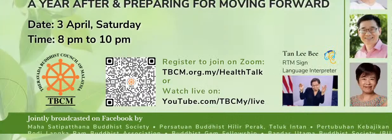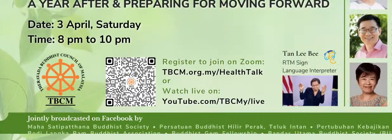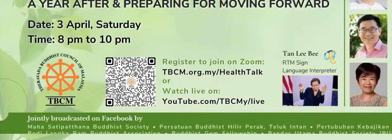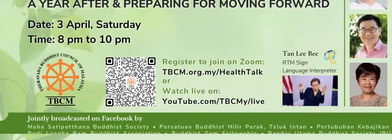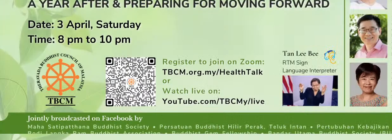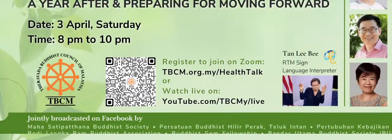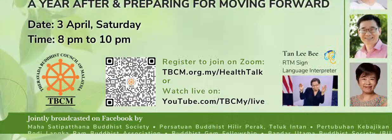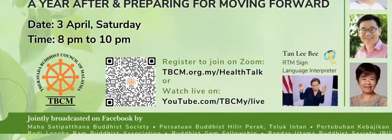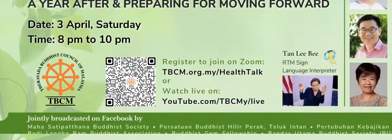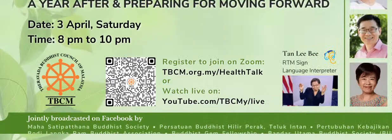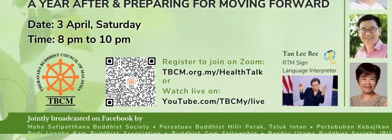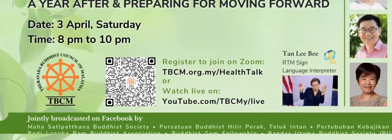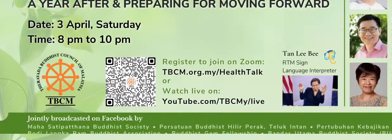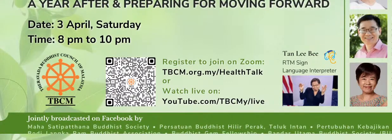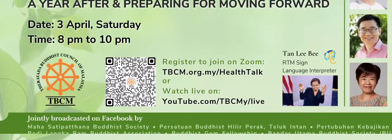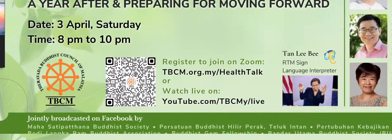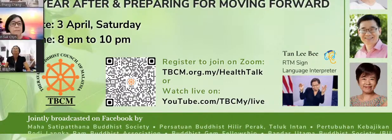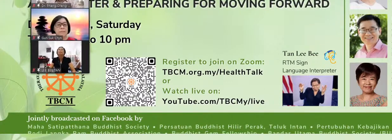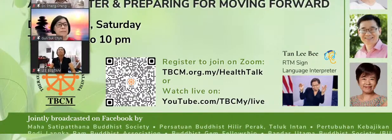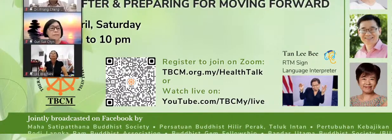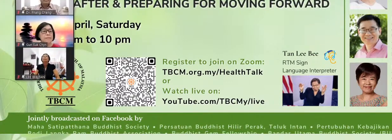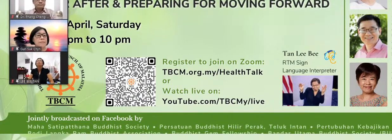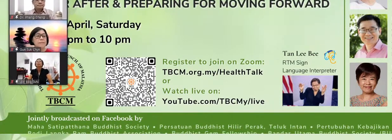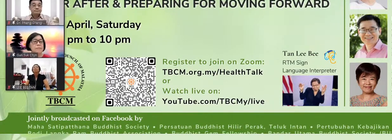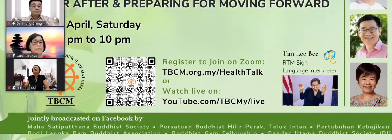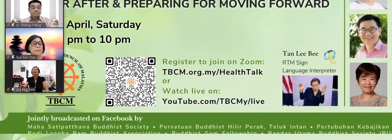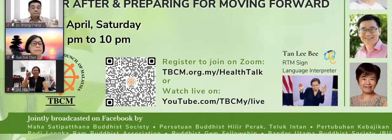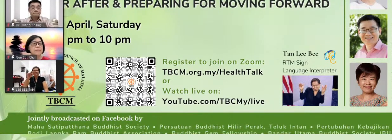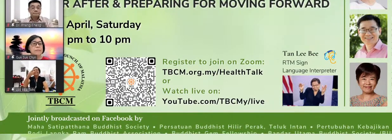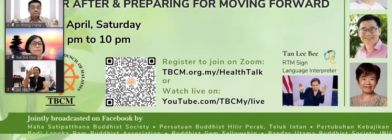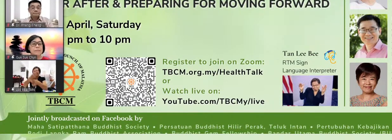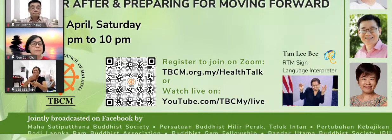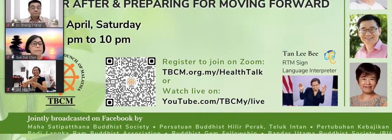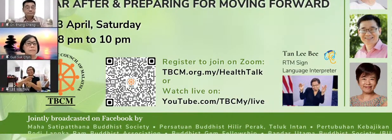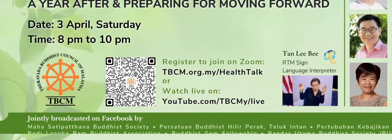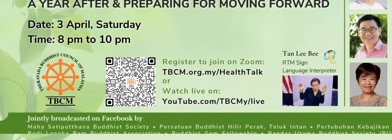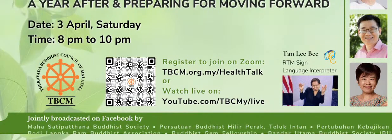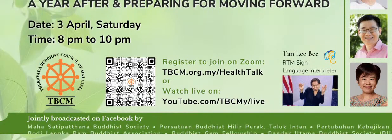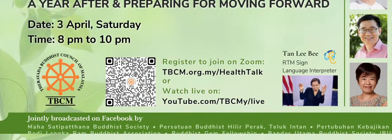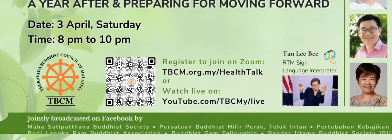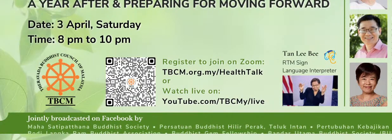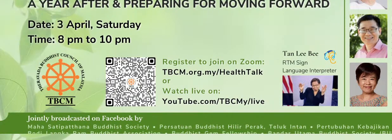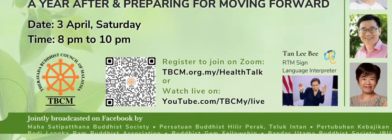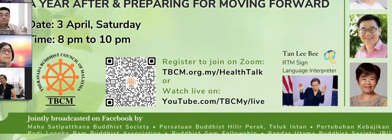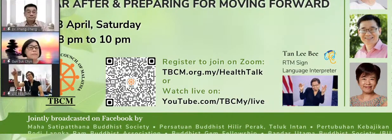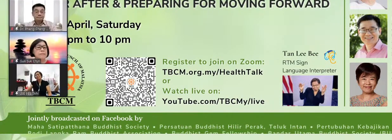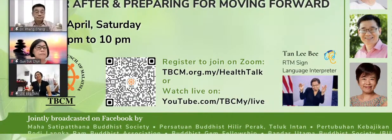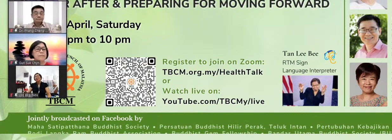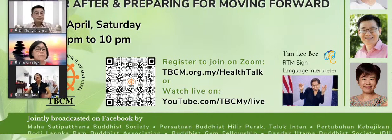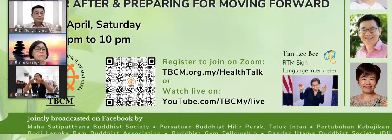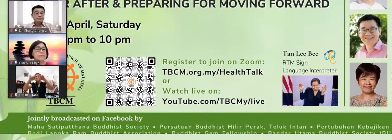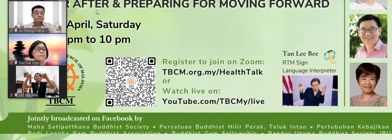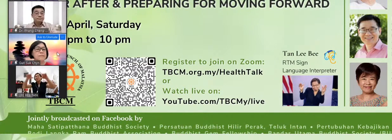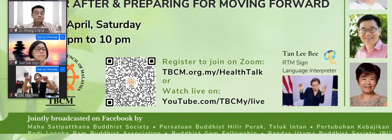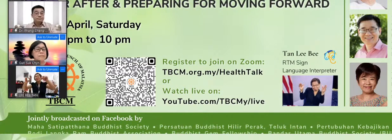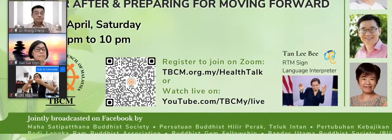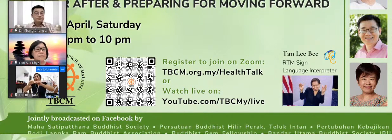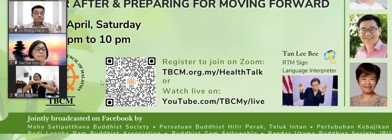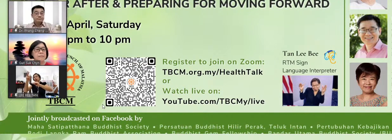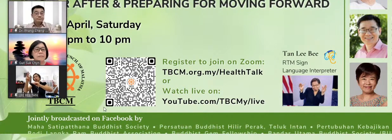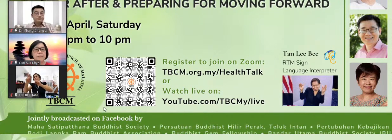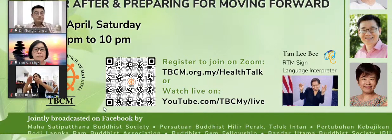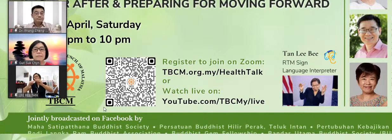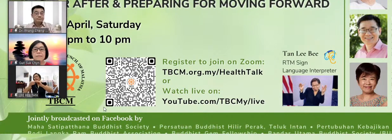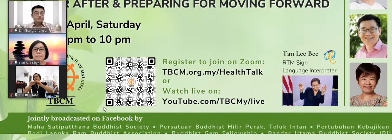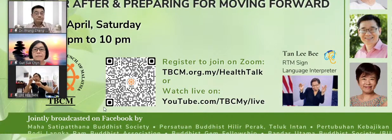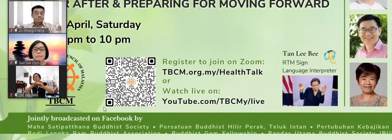Okay. Yeah, this is the one. All right. Can we go to slide number 2? Go up